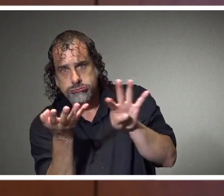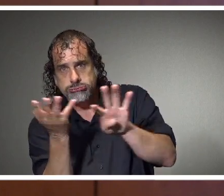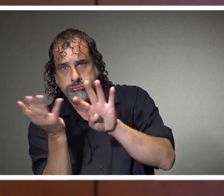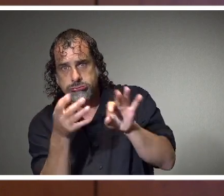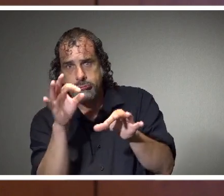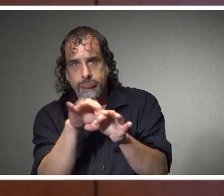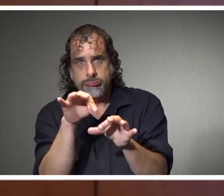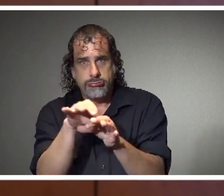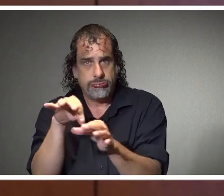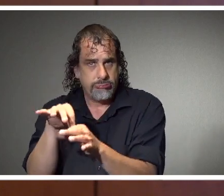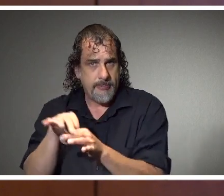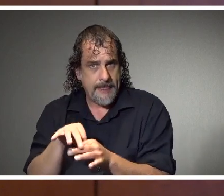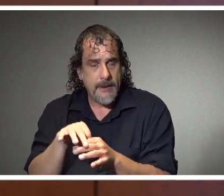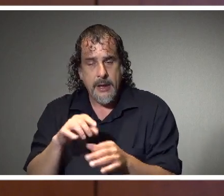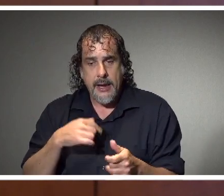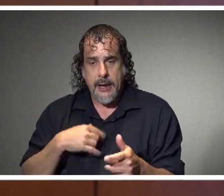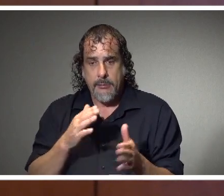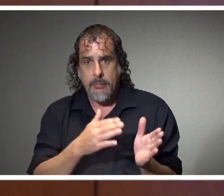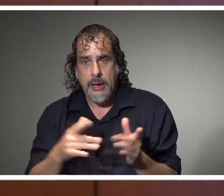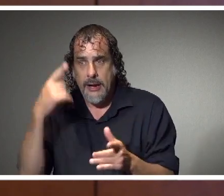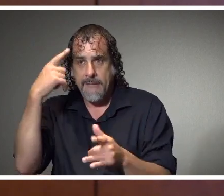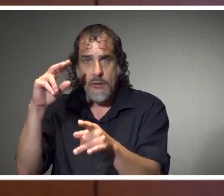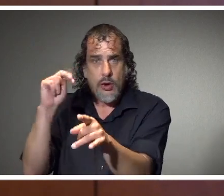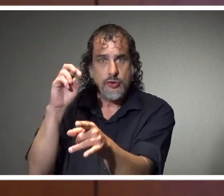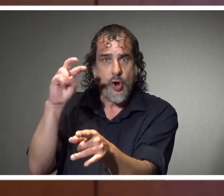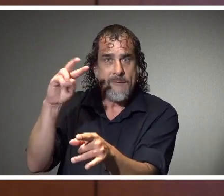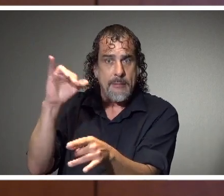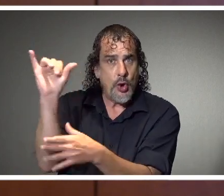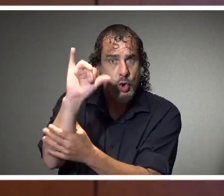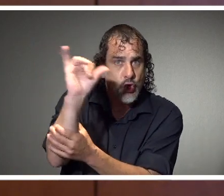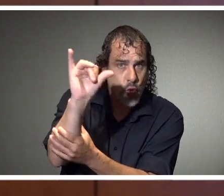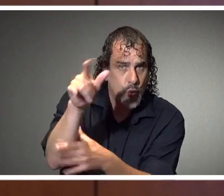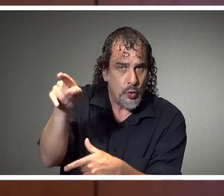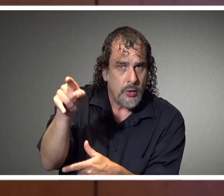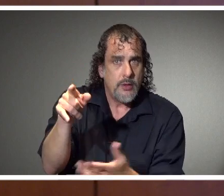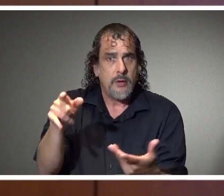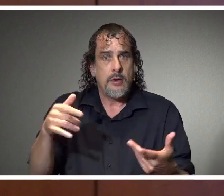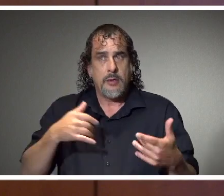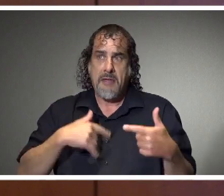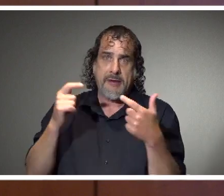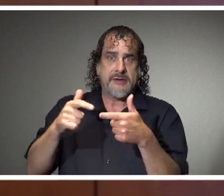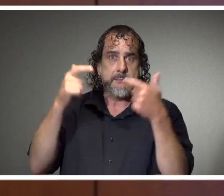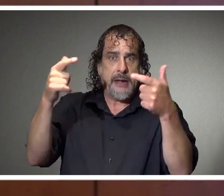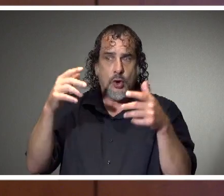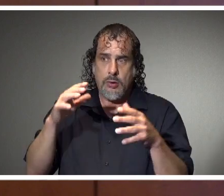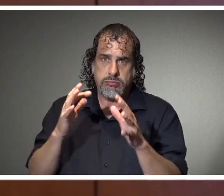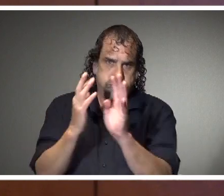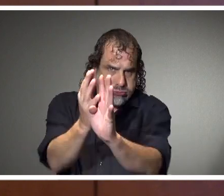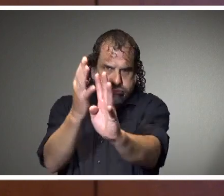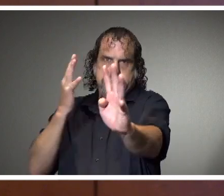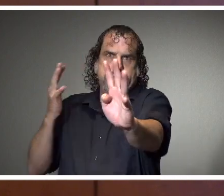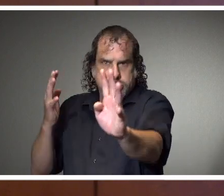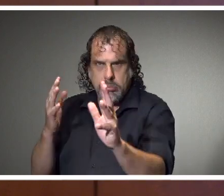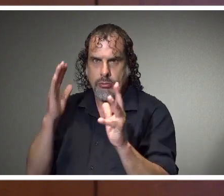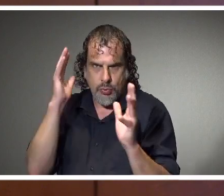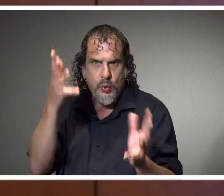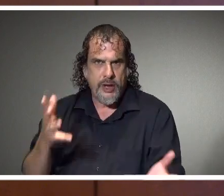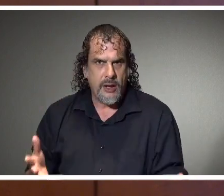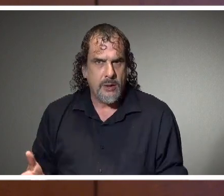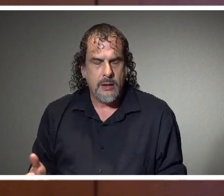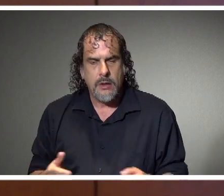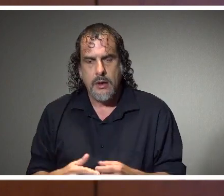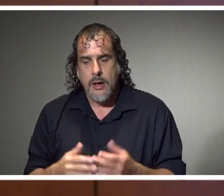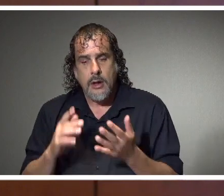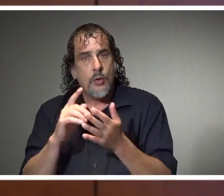for the November elections, which will most certainly have the bigger turnout. So what's